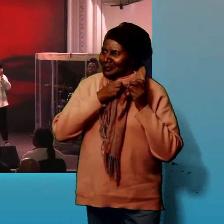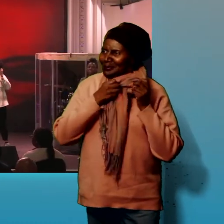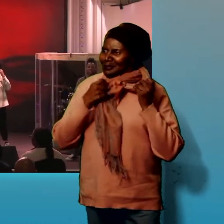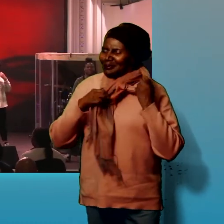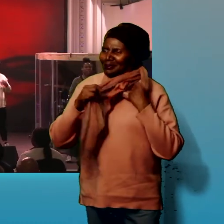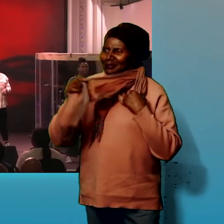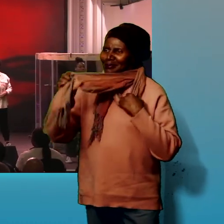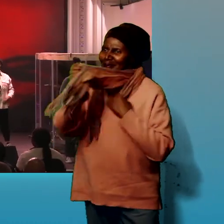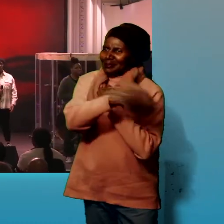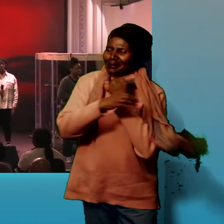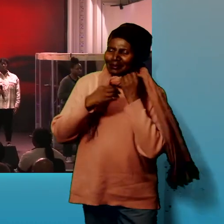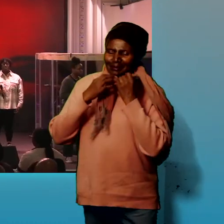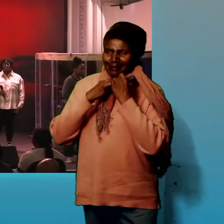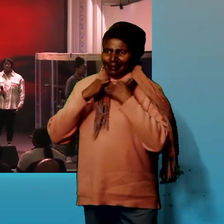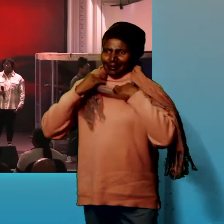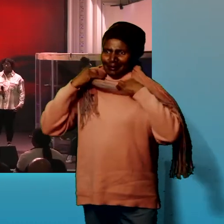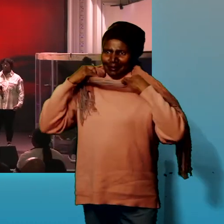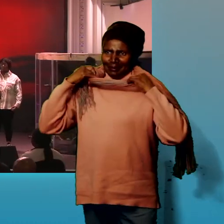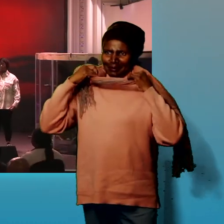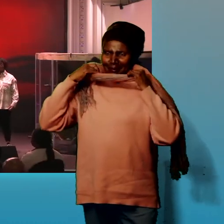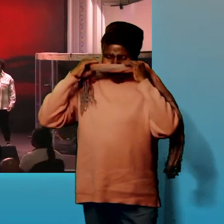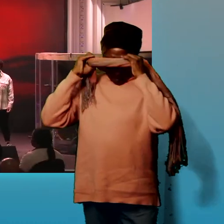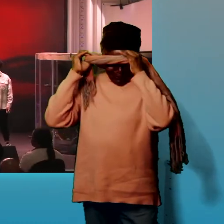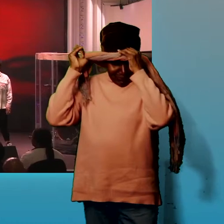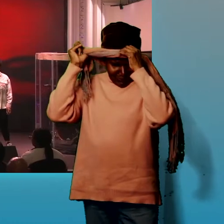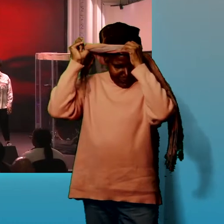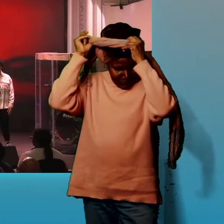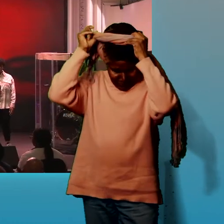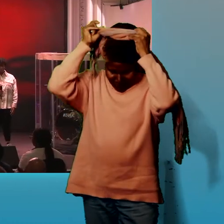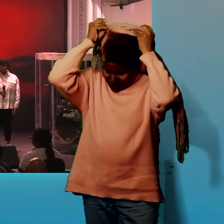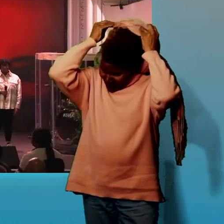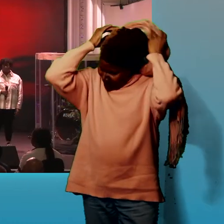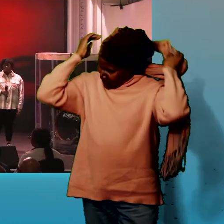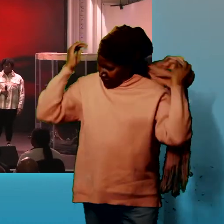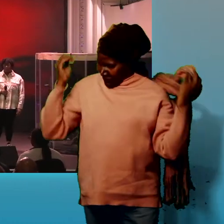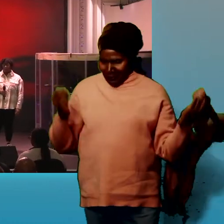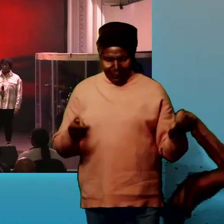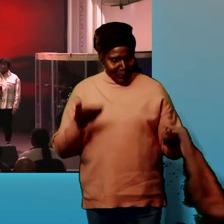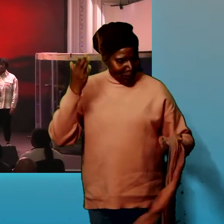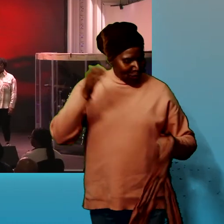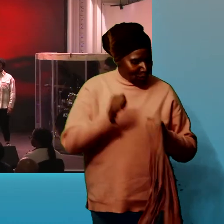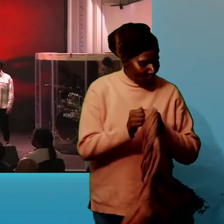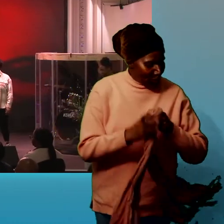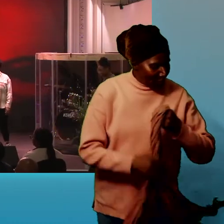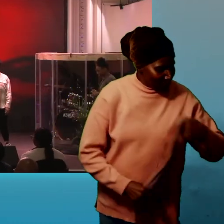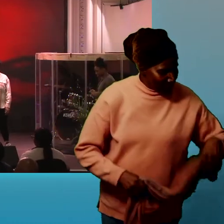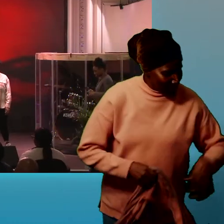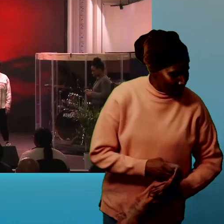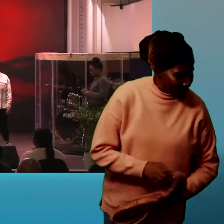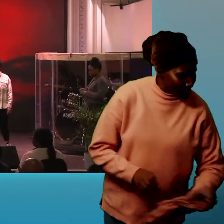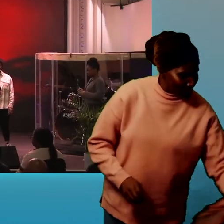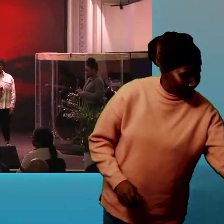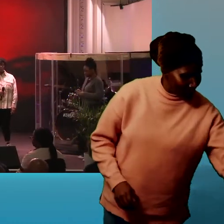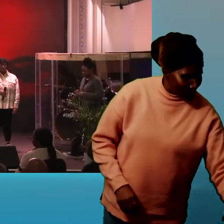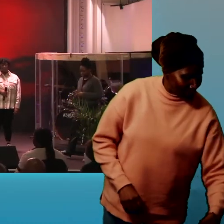Hallelujah. So we say, yeah, we call upon your name.